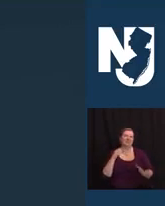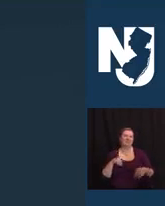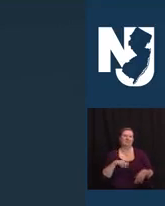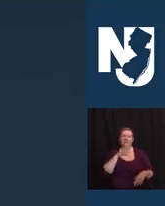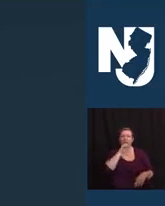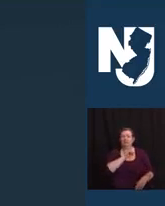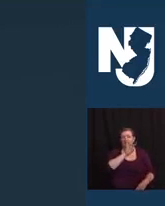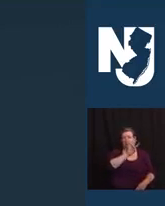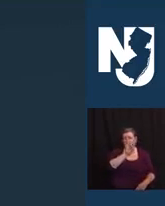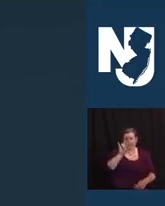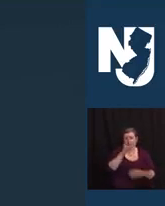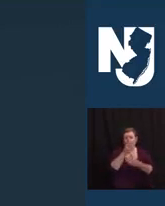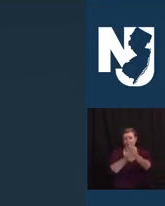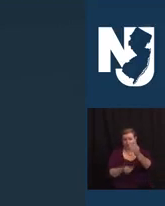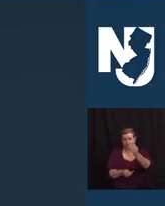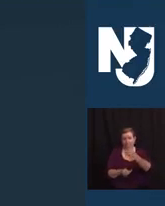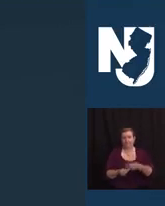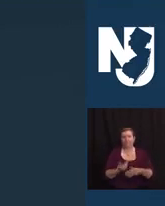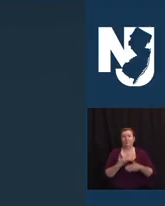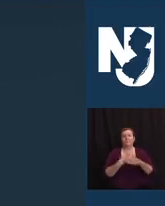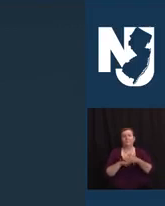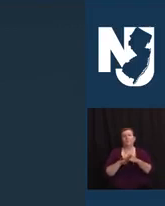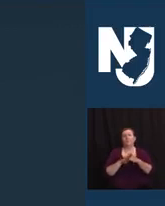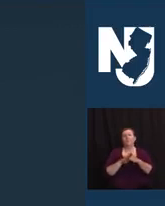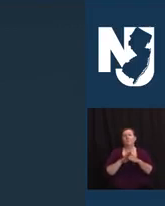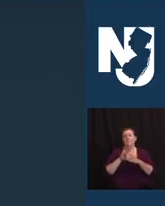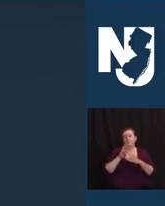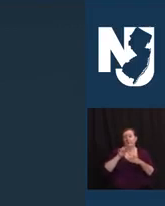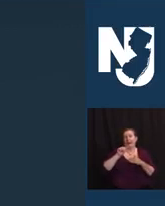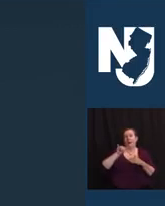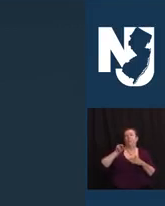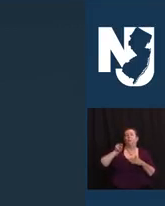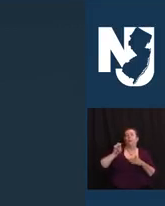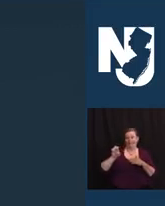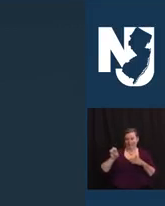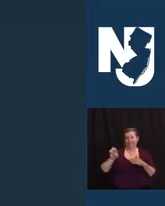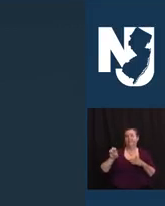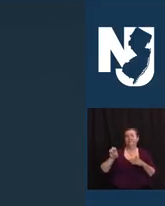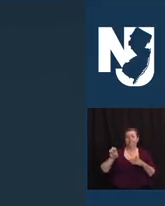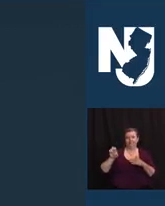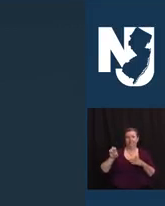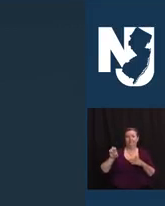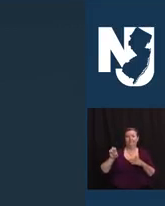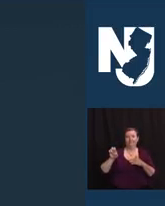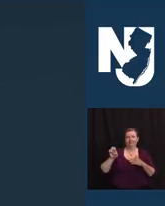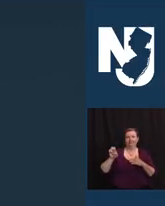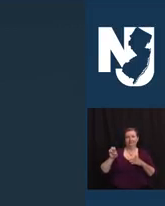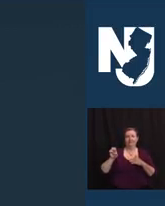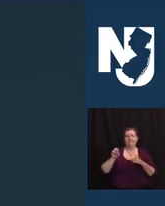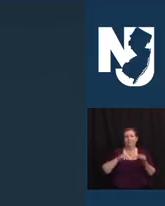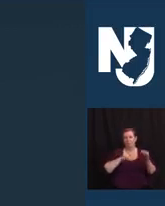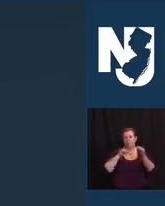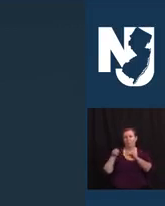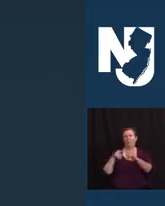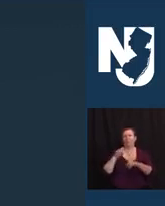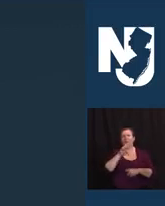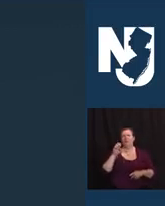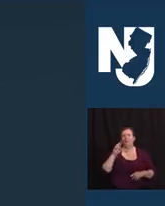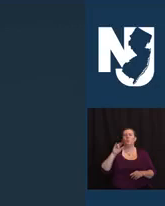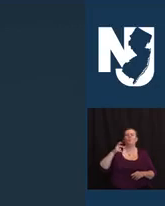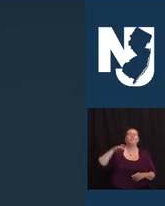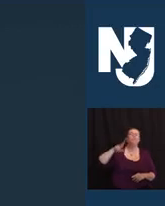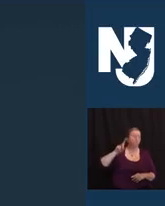in Bayonne and raised in Nutley and had called East Rutherford home for the past 2 decades. An incredibly selfless